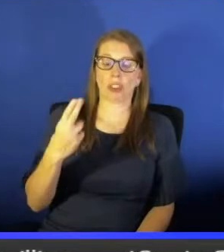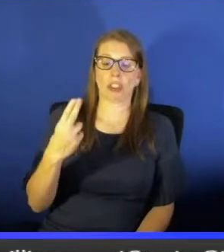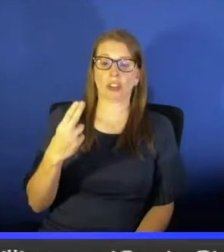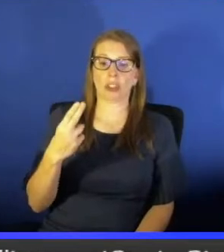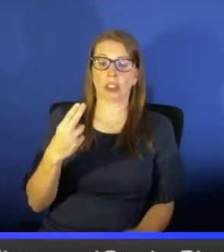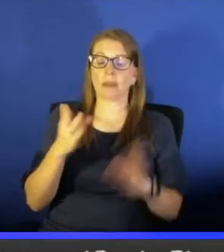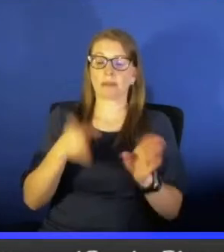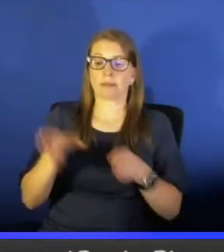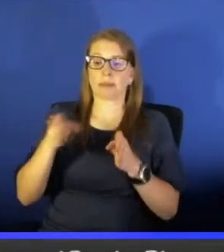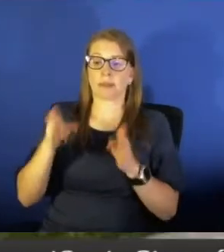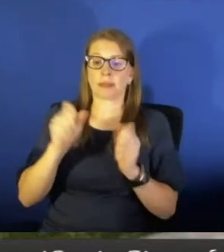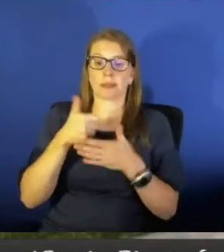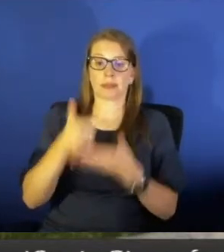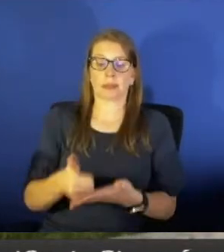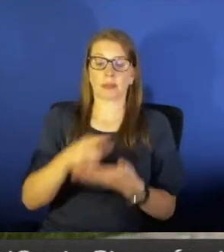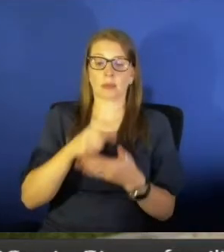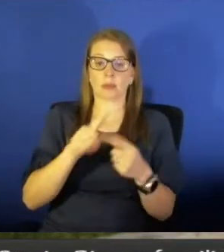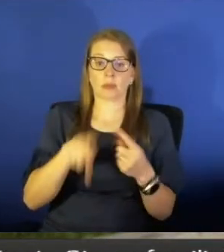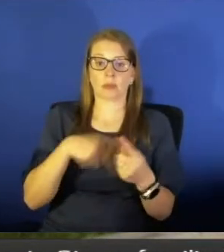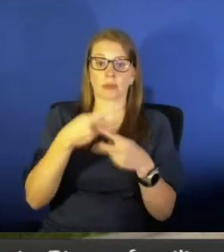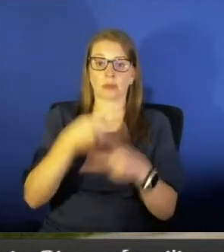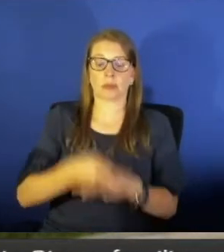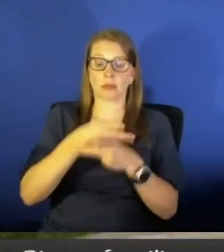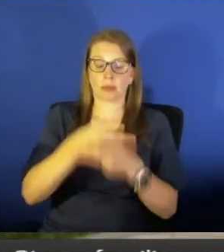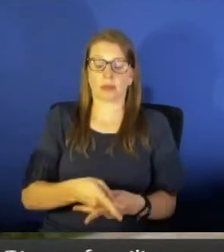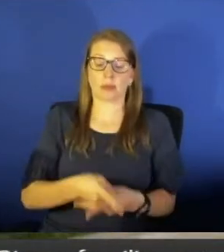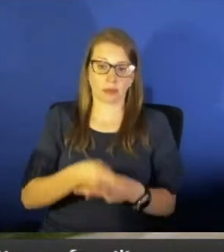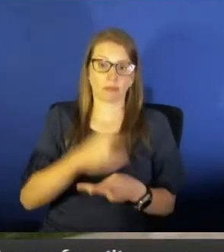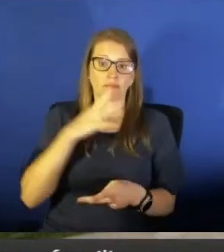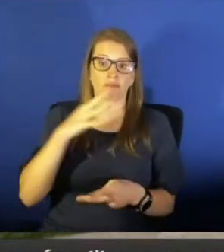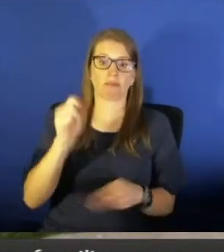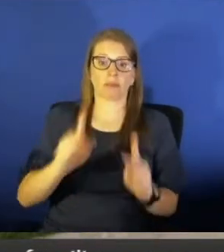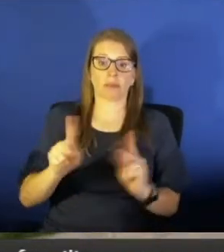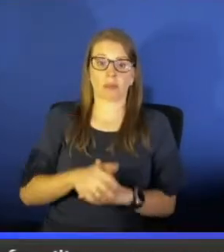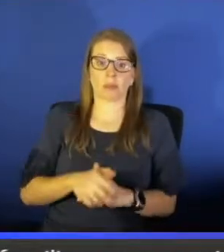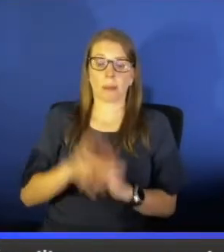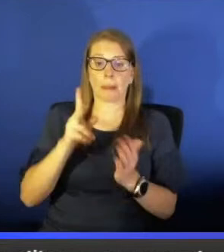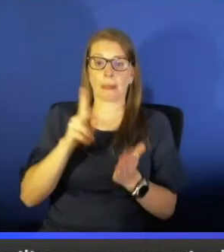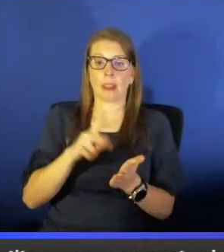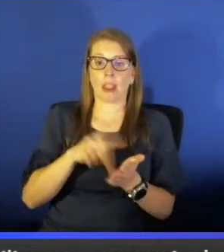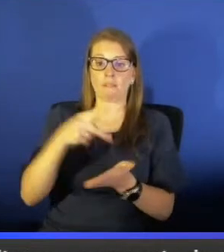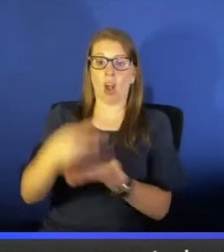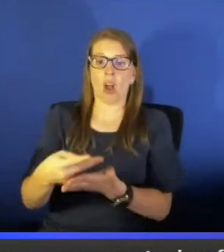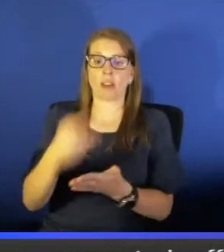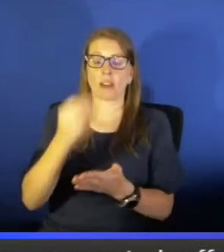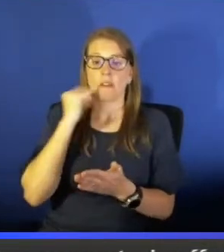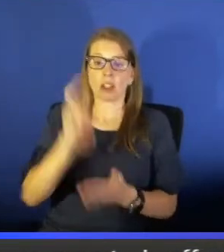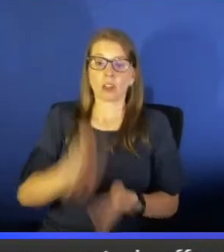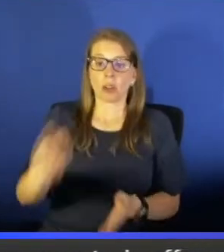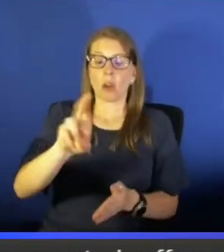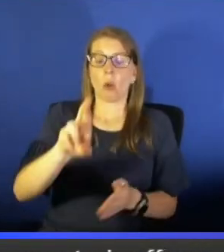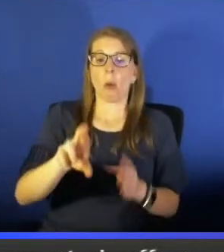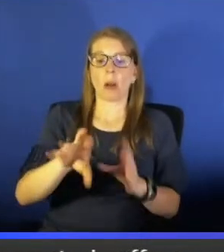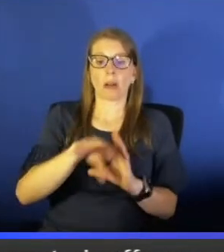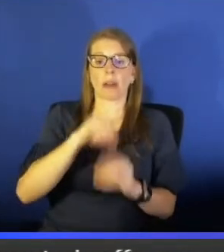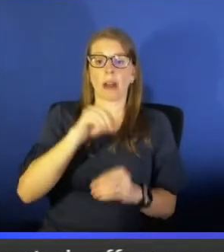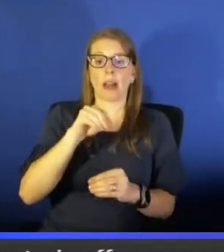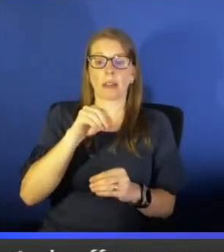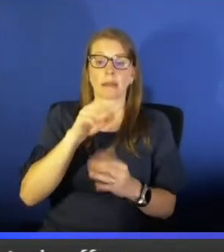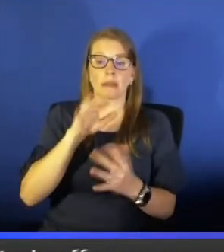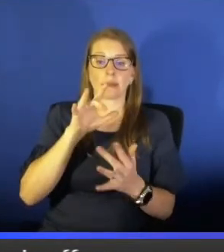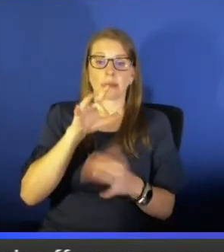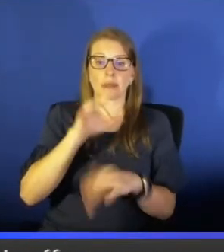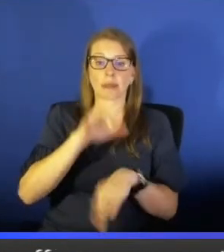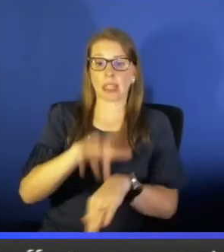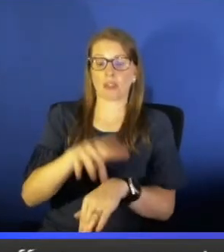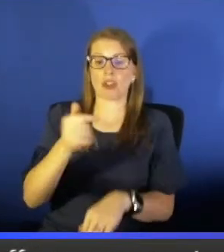caring for your aging loved ones. In the summer, there are falls, whether people are out traveling or they're out at their kids' or grandkids, I should say, baseball game